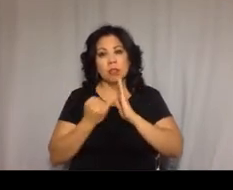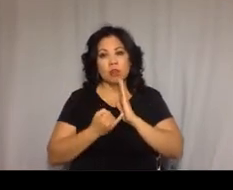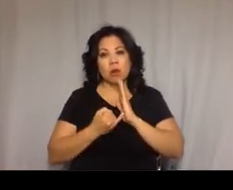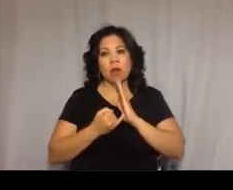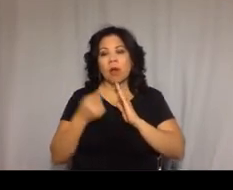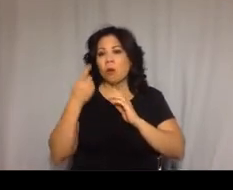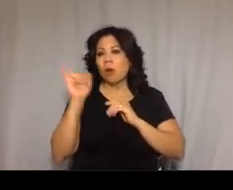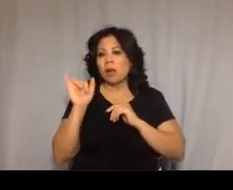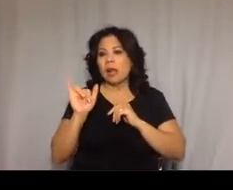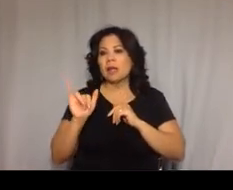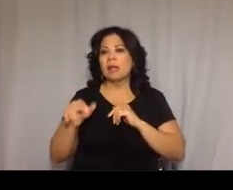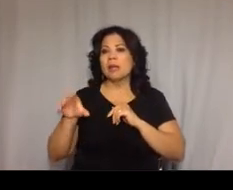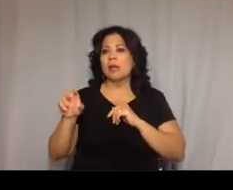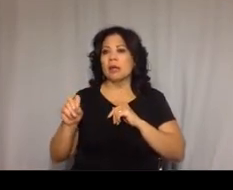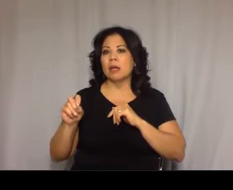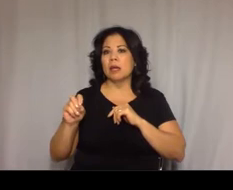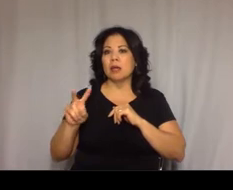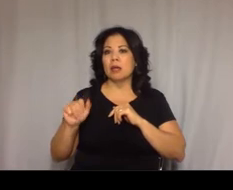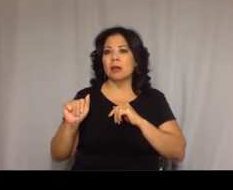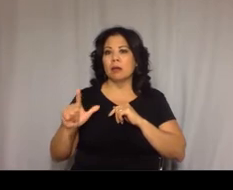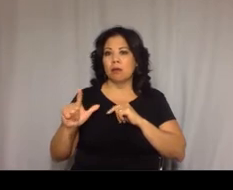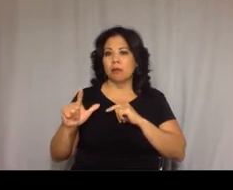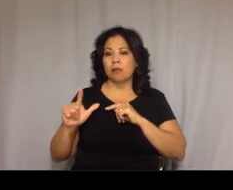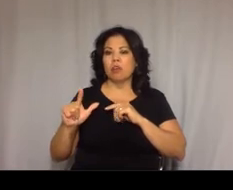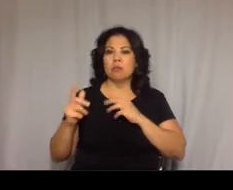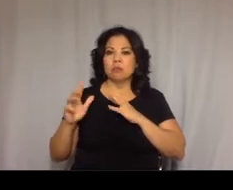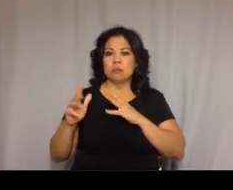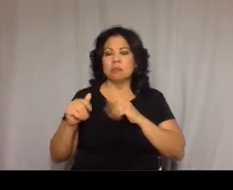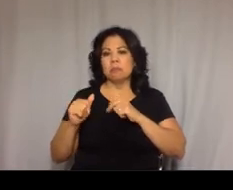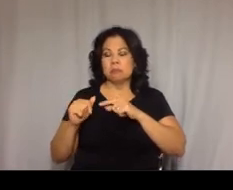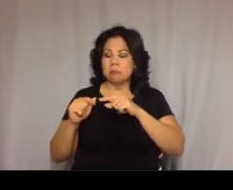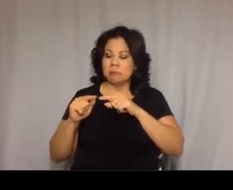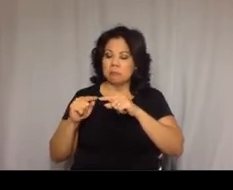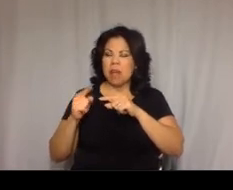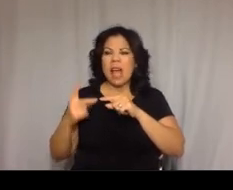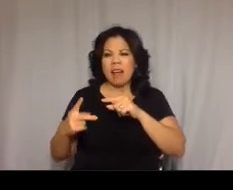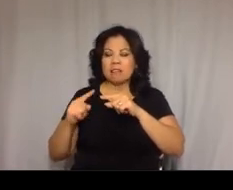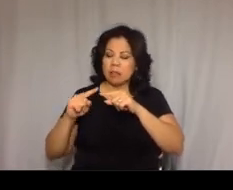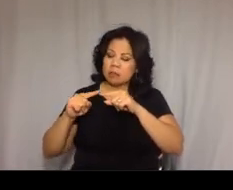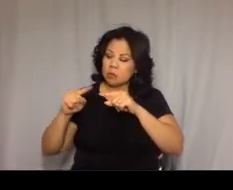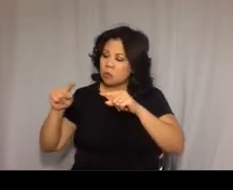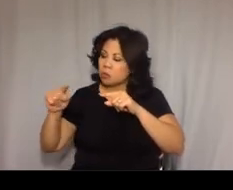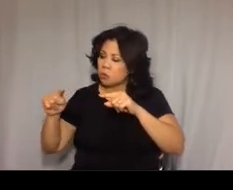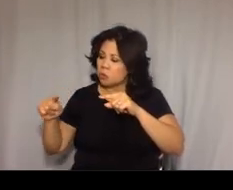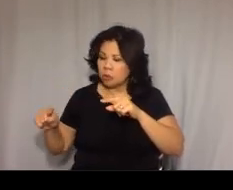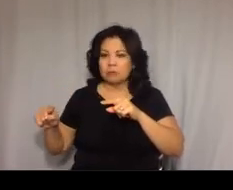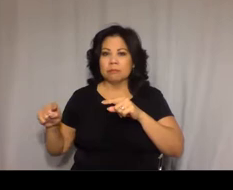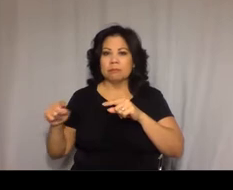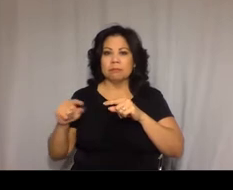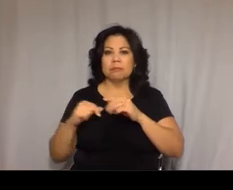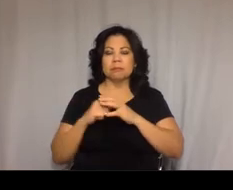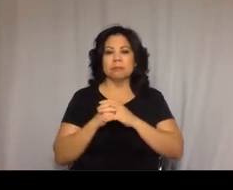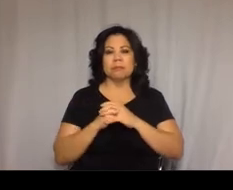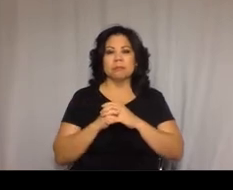looks like kind of like a half oval. So I'm going to go down and draw my